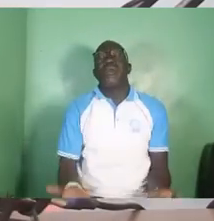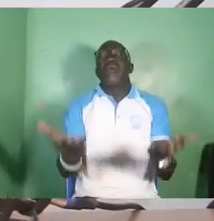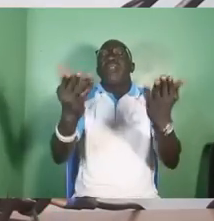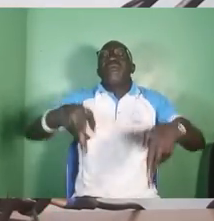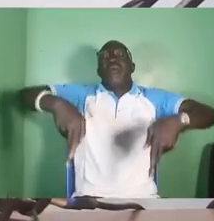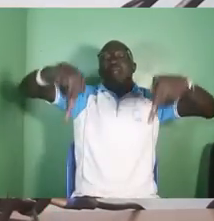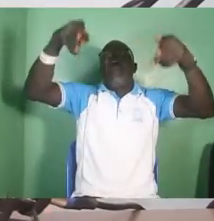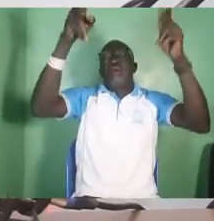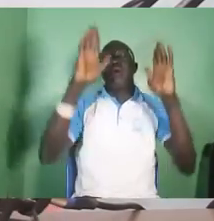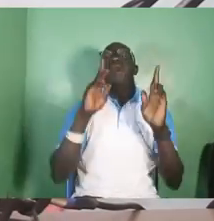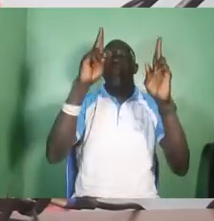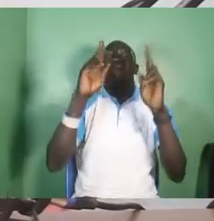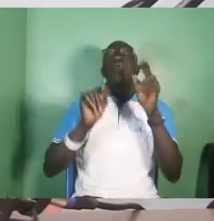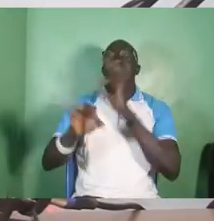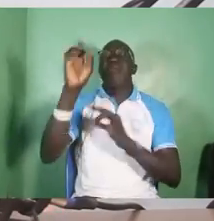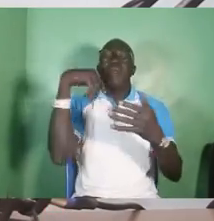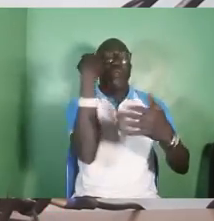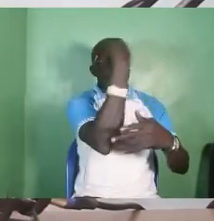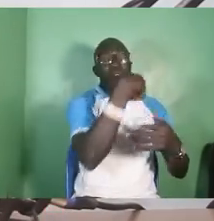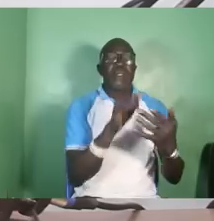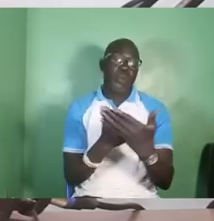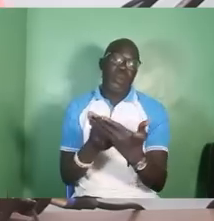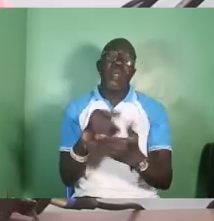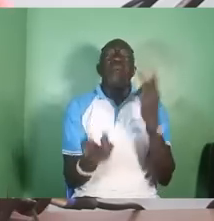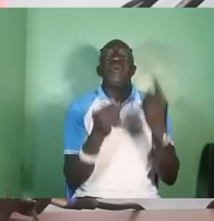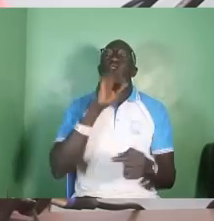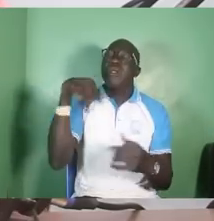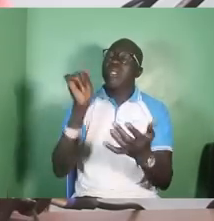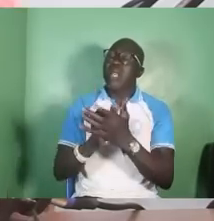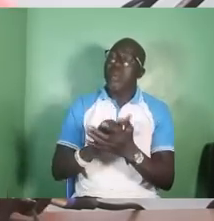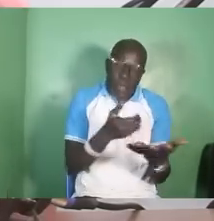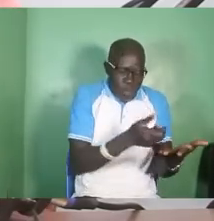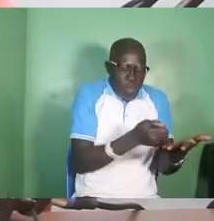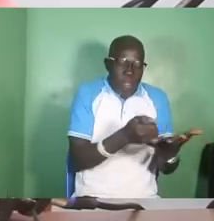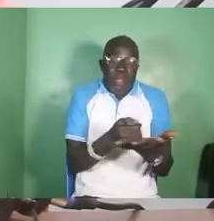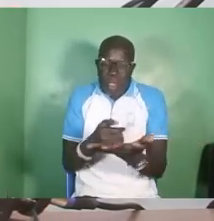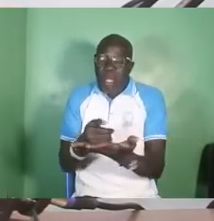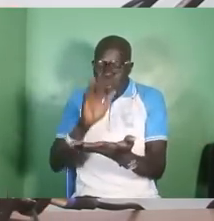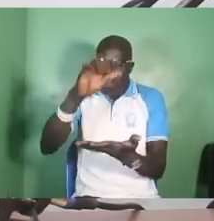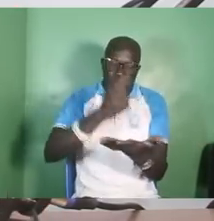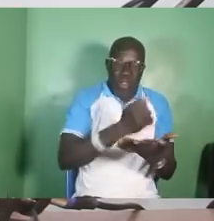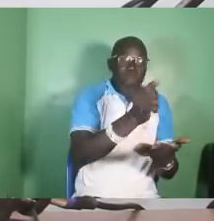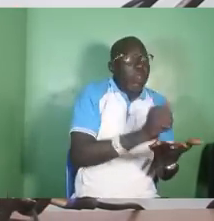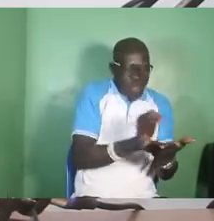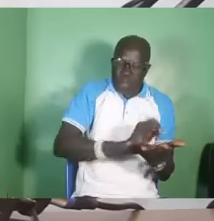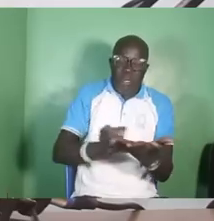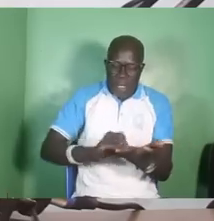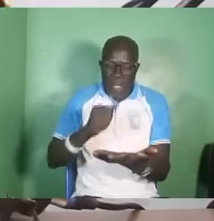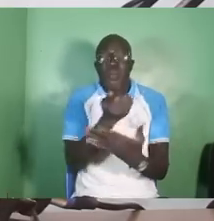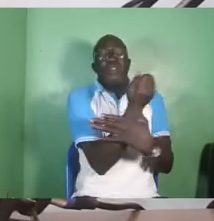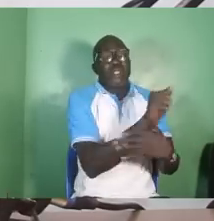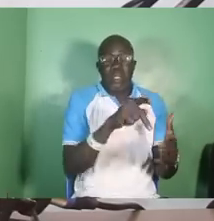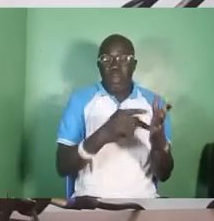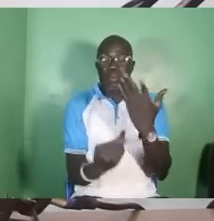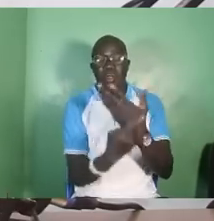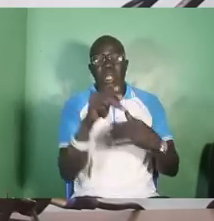Amen. Tu vas voir ce midi. Mais ça peut être pour moi. Ma consigne. Ou de ma chère pour